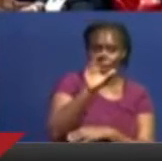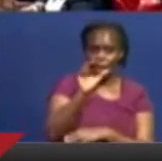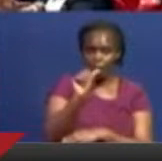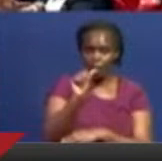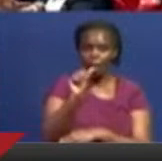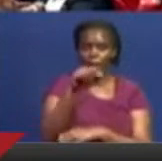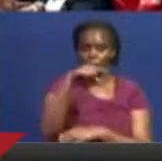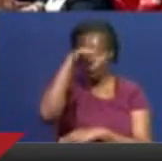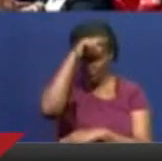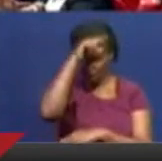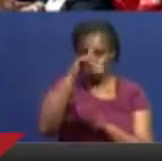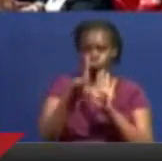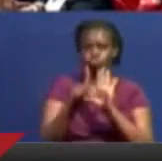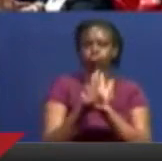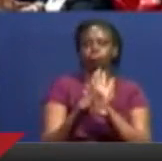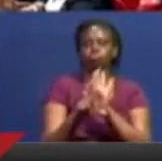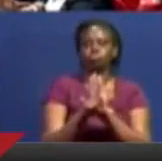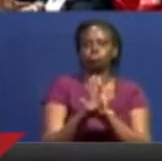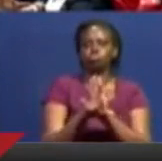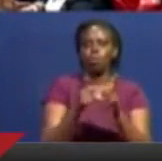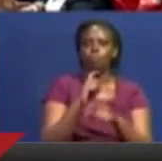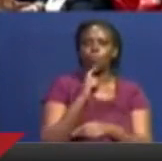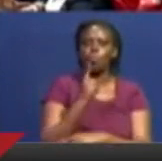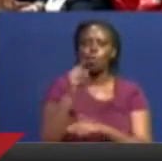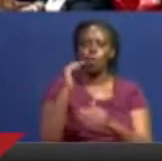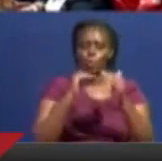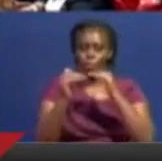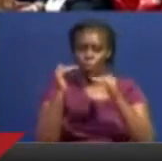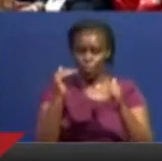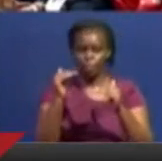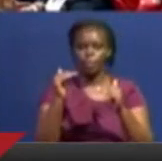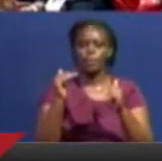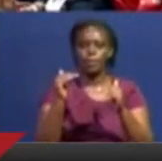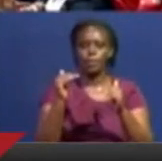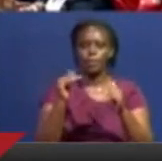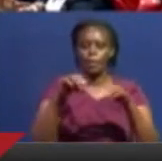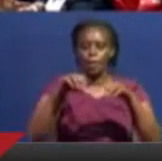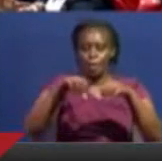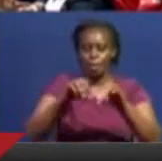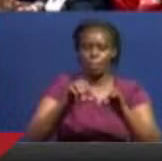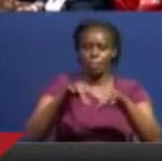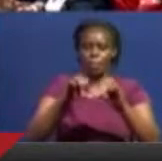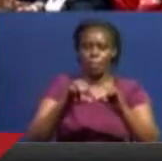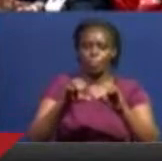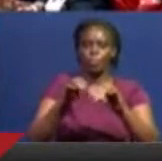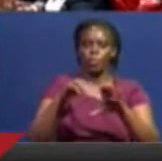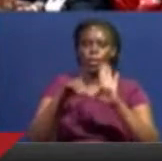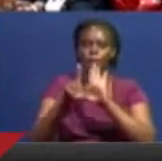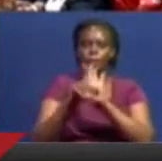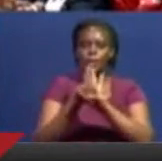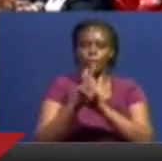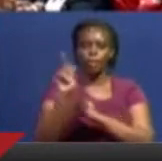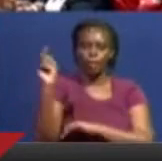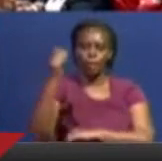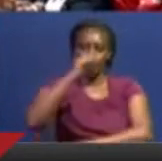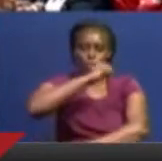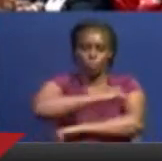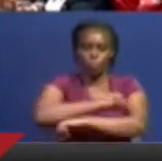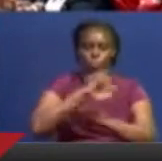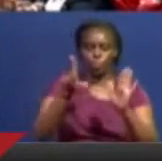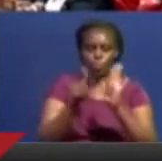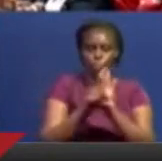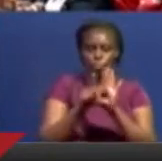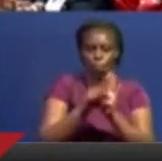Laws degree from Moi University, a postgraduate diploma in law from the Kenya School of Law,